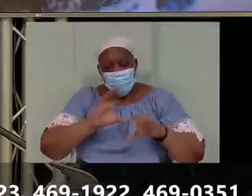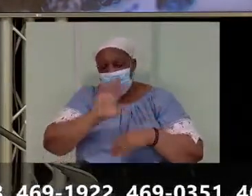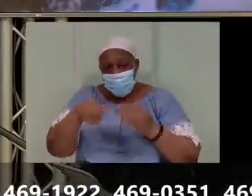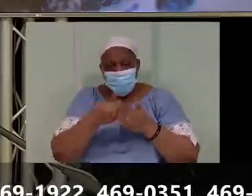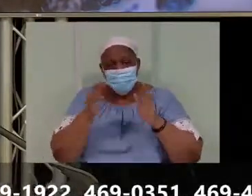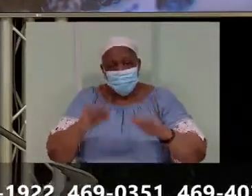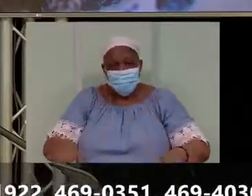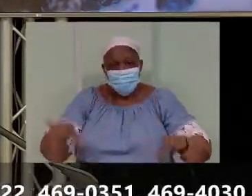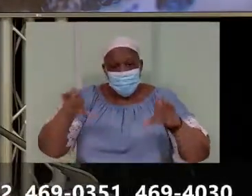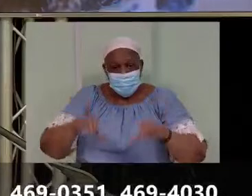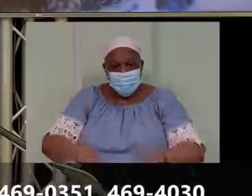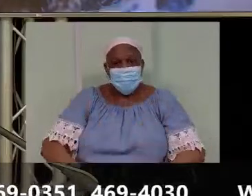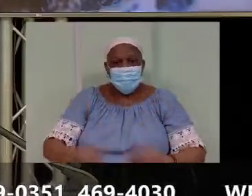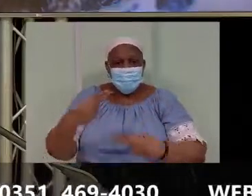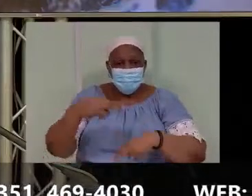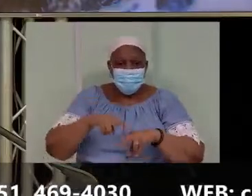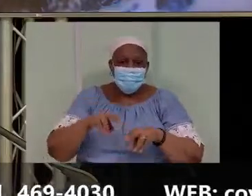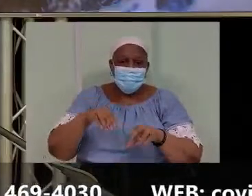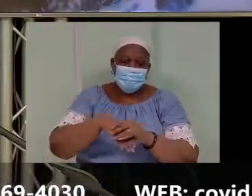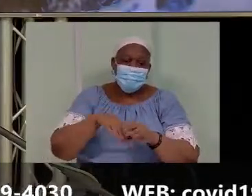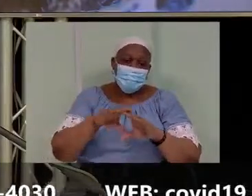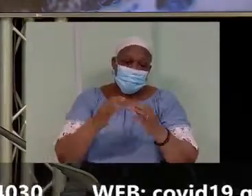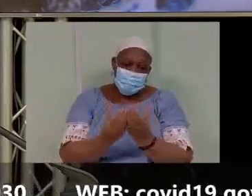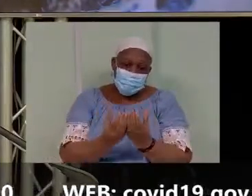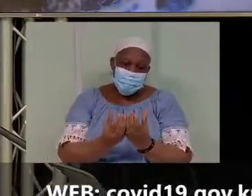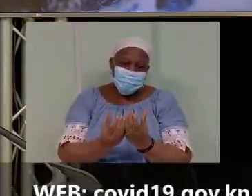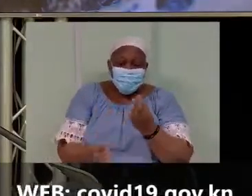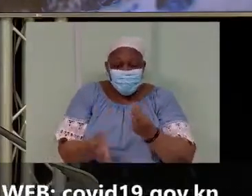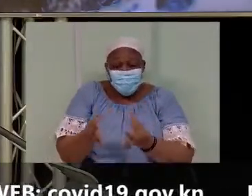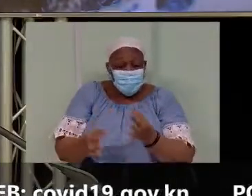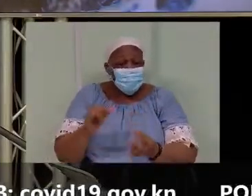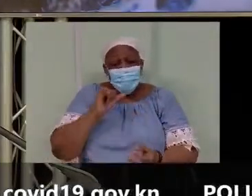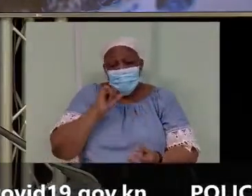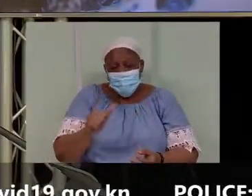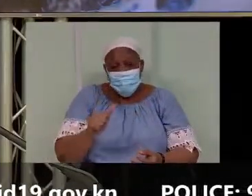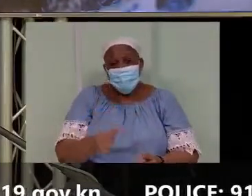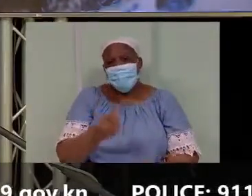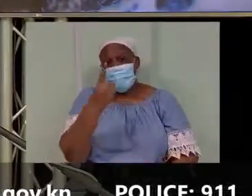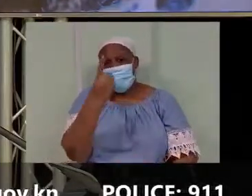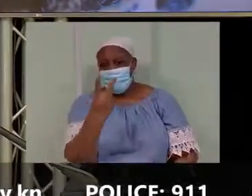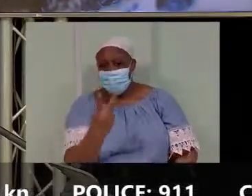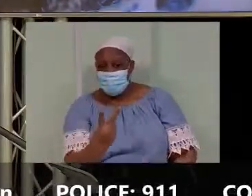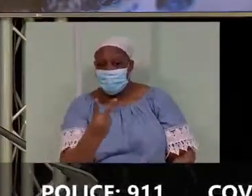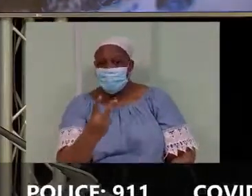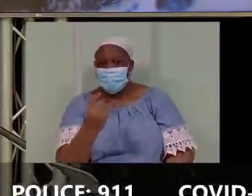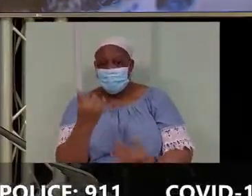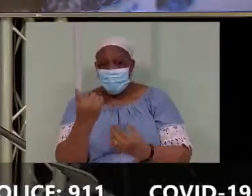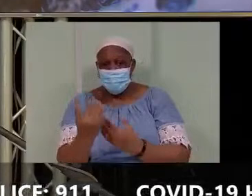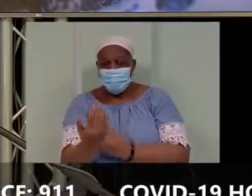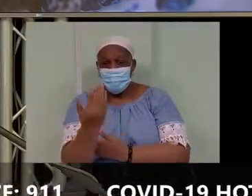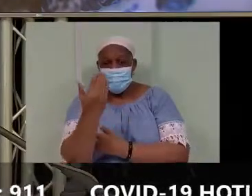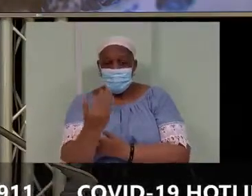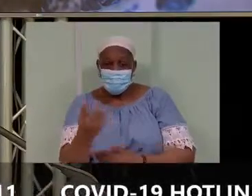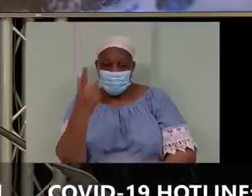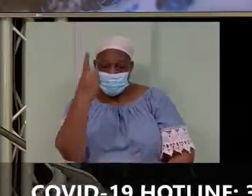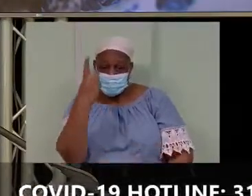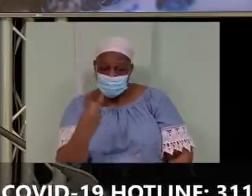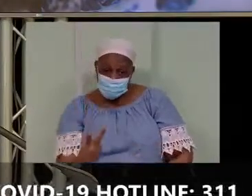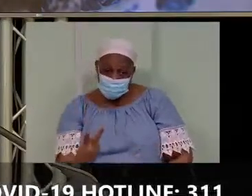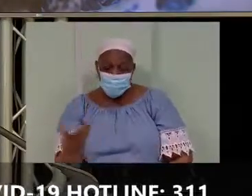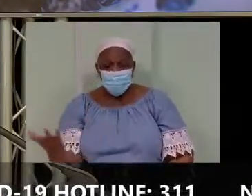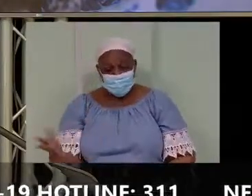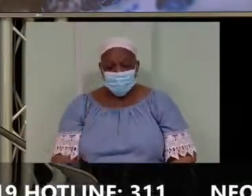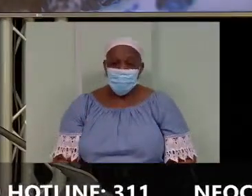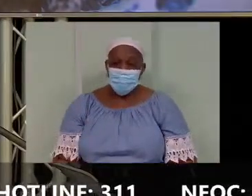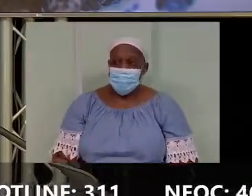then there's a formula that is online that we can use. We put that information in and it will tell us how